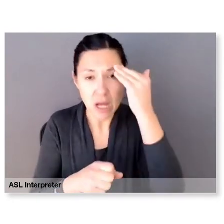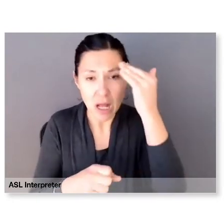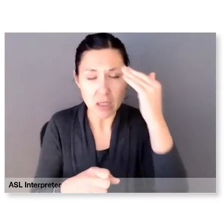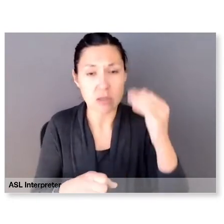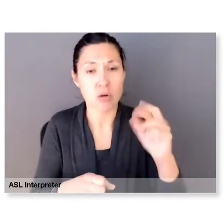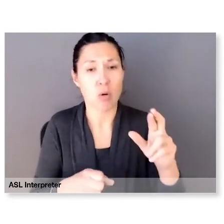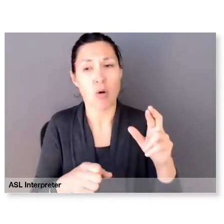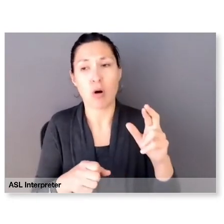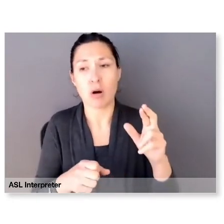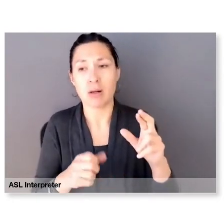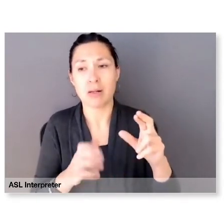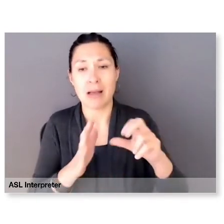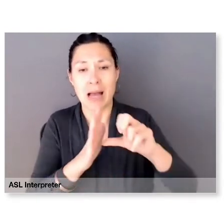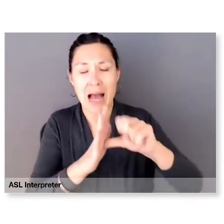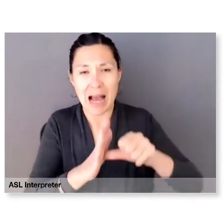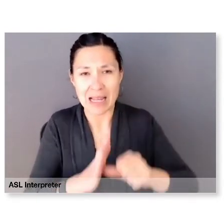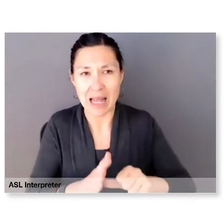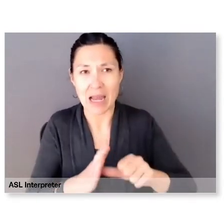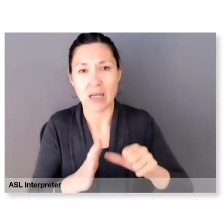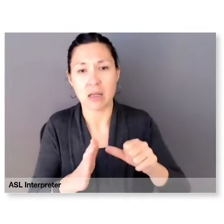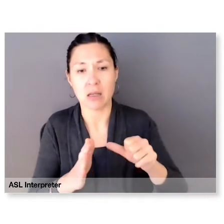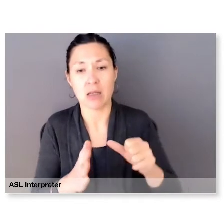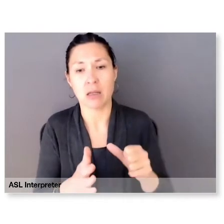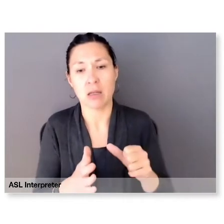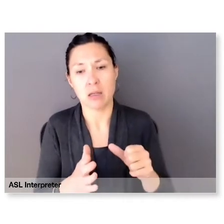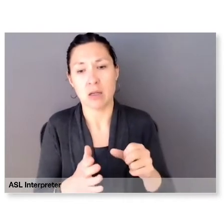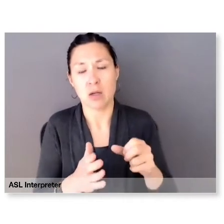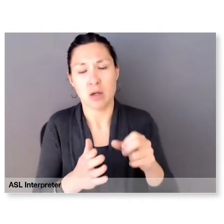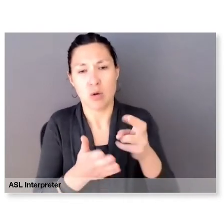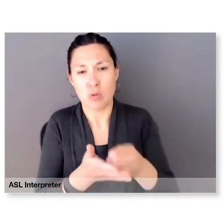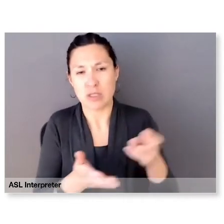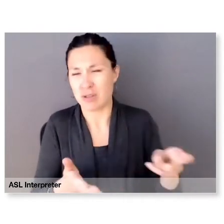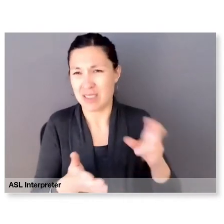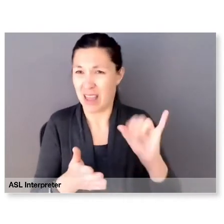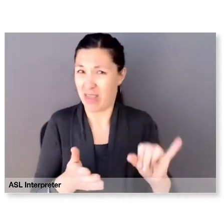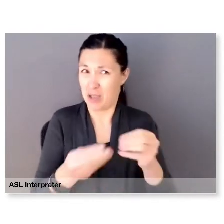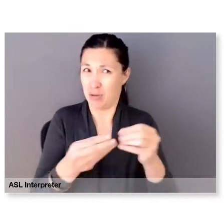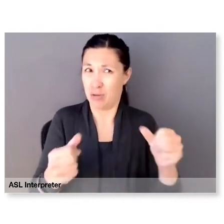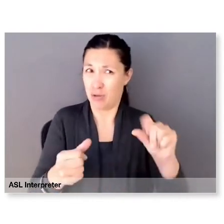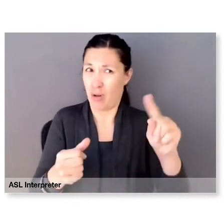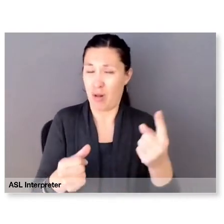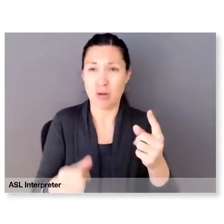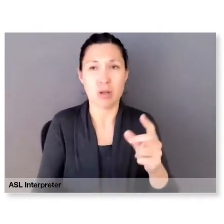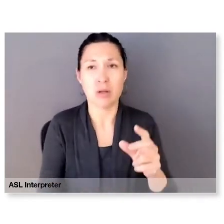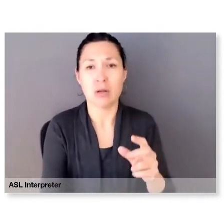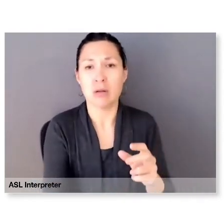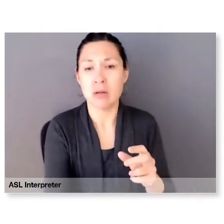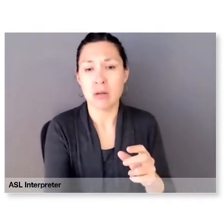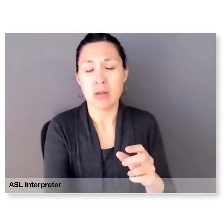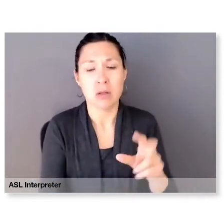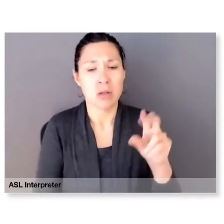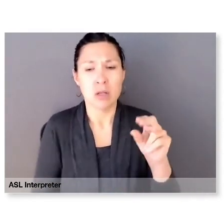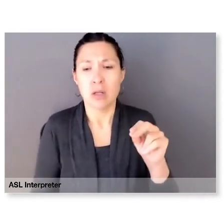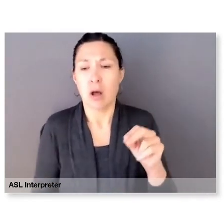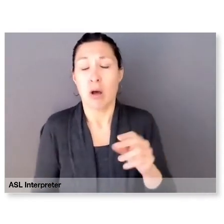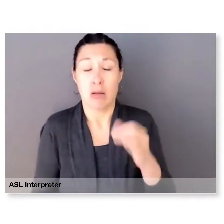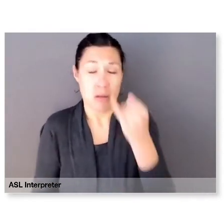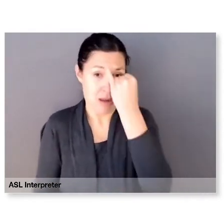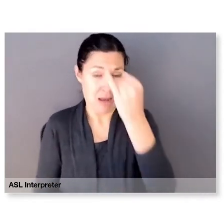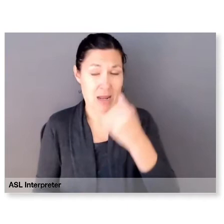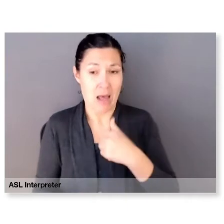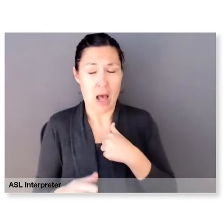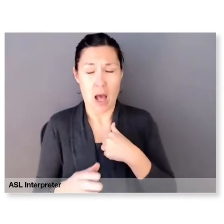is itself a solution. And an idea that I write a little bit about in Race After Technology is this notion